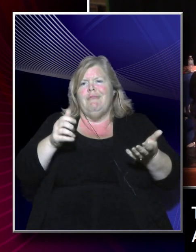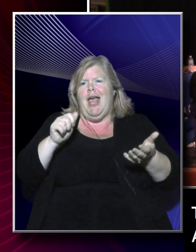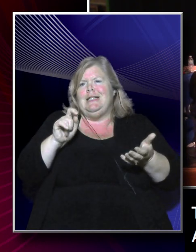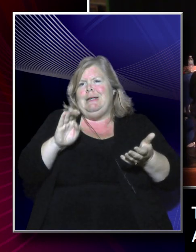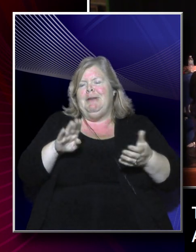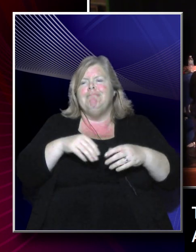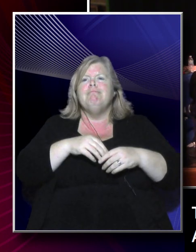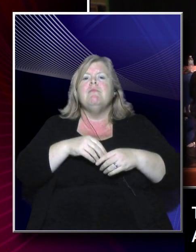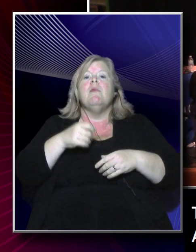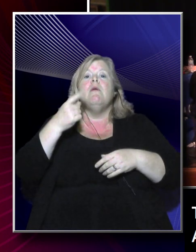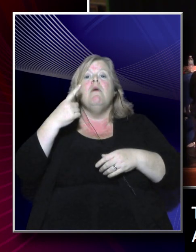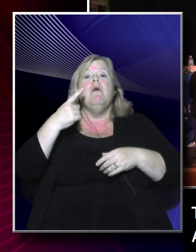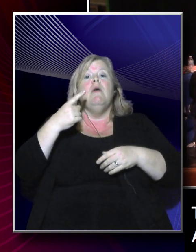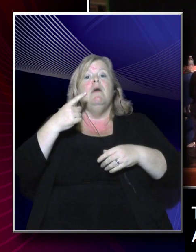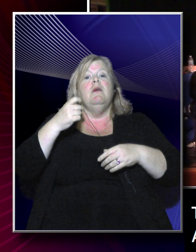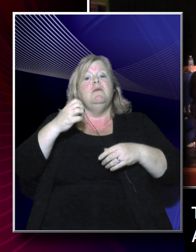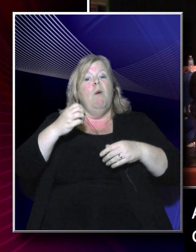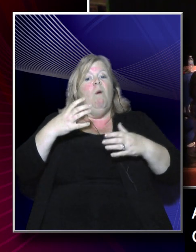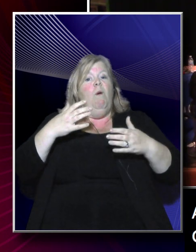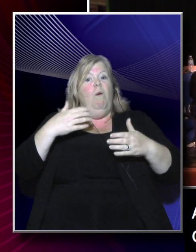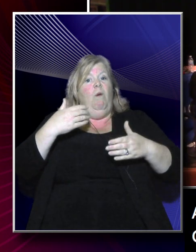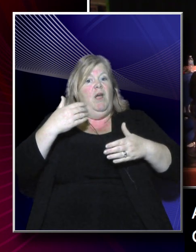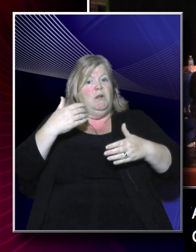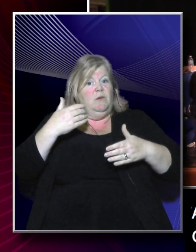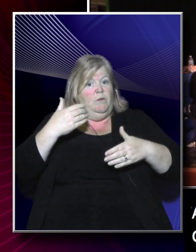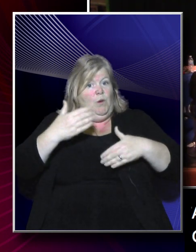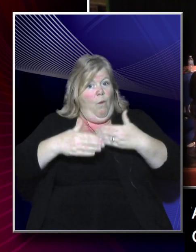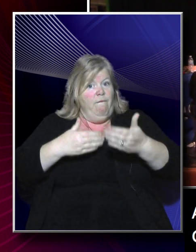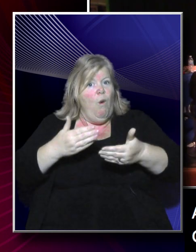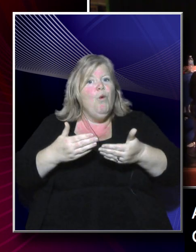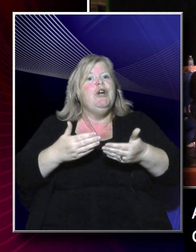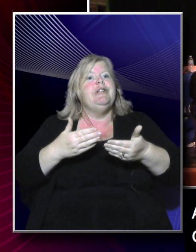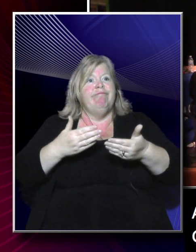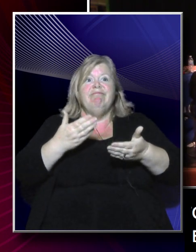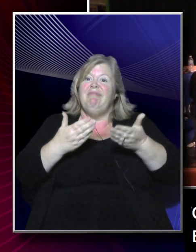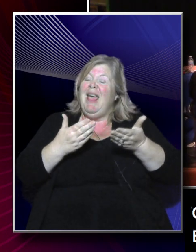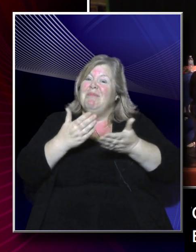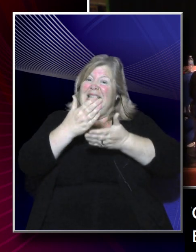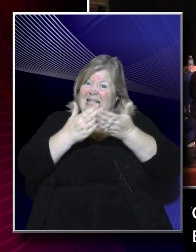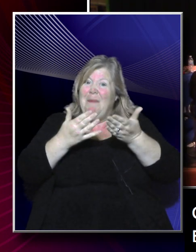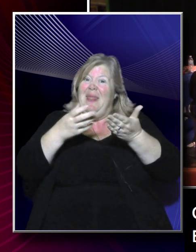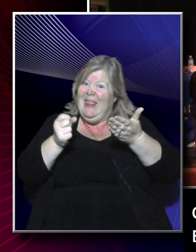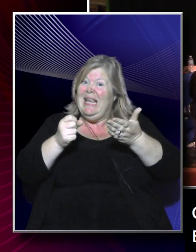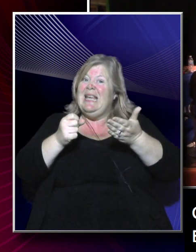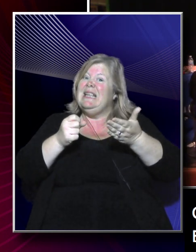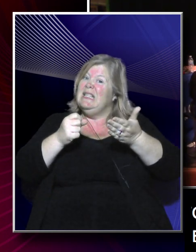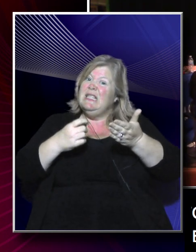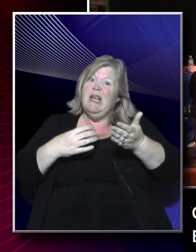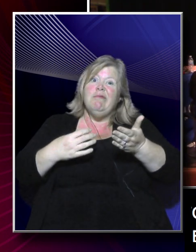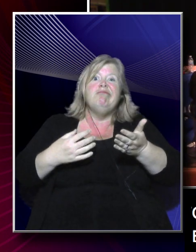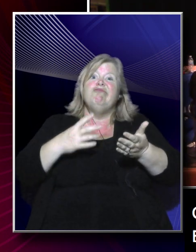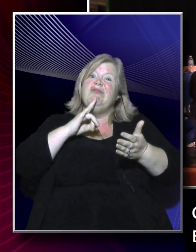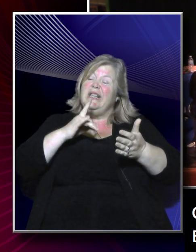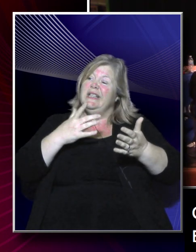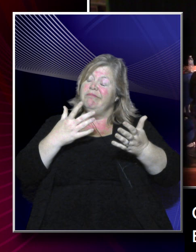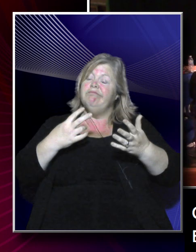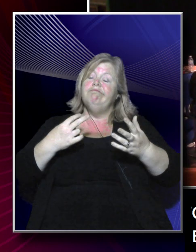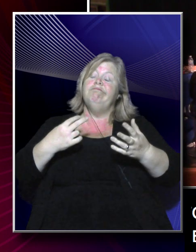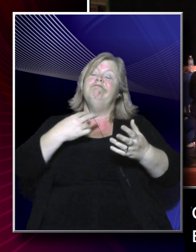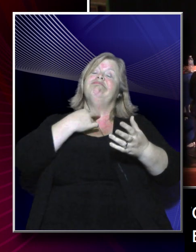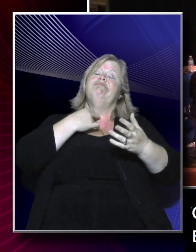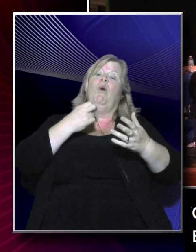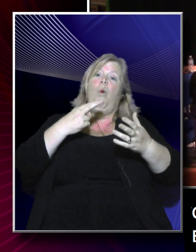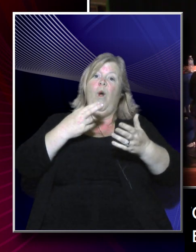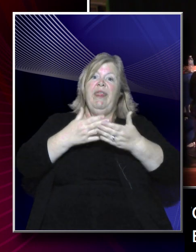I think as we go forward, there might be some rapids that have to be navigated as we go down that river, possibly